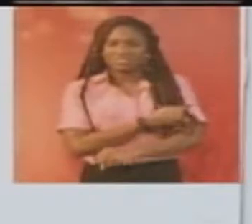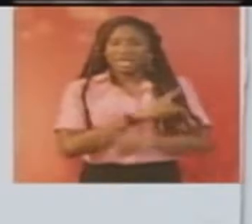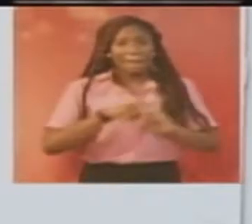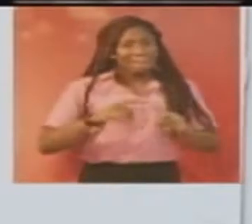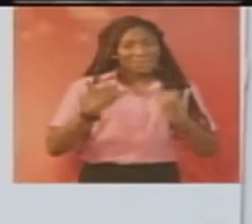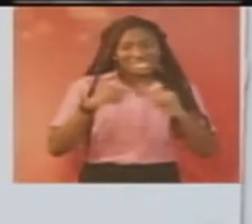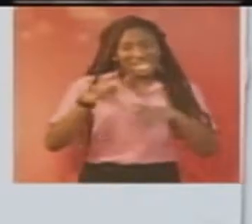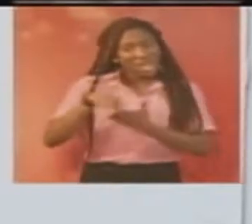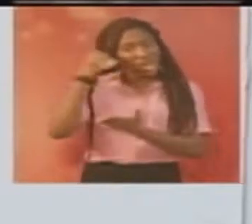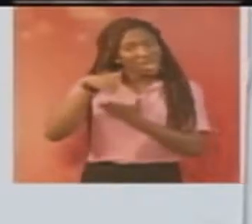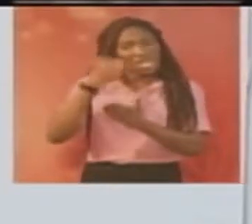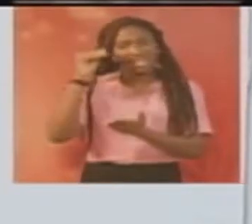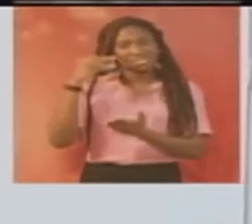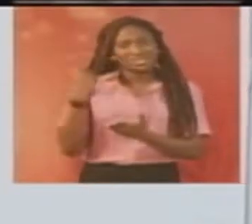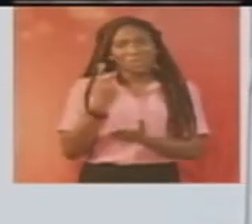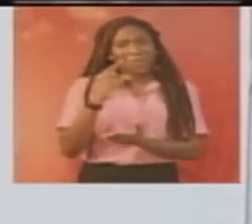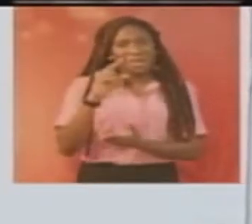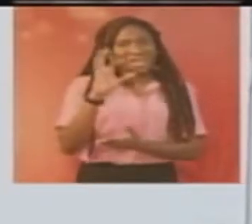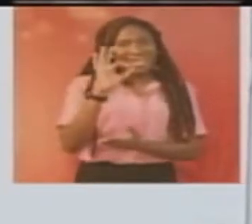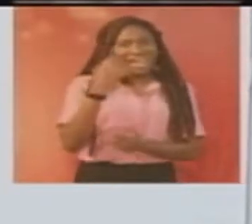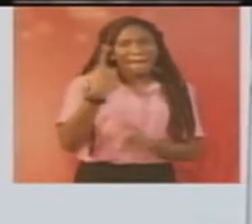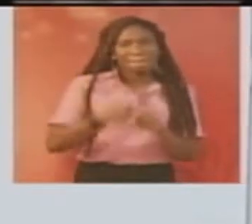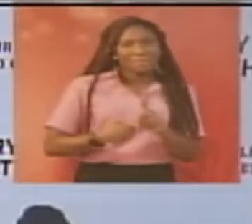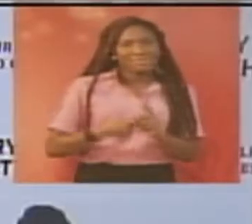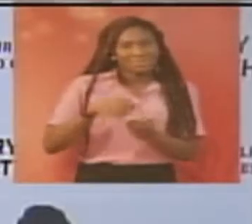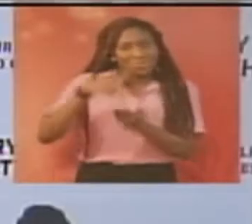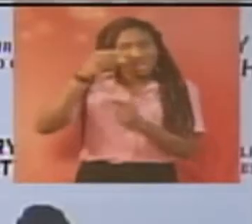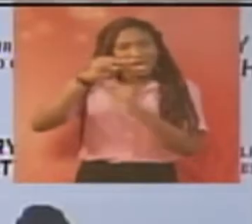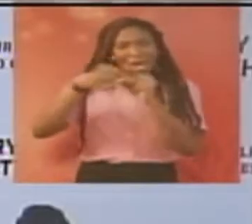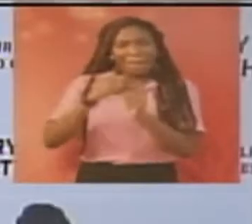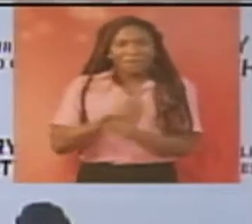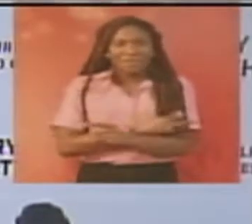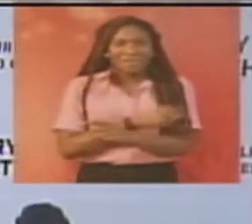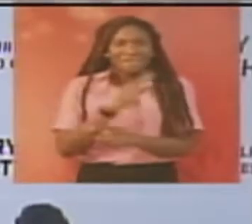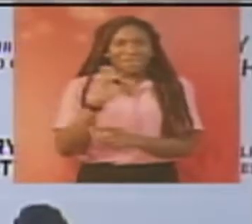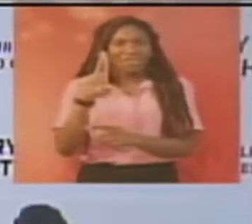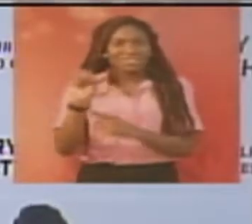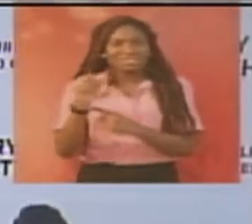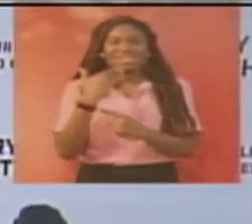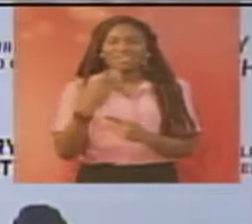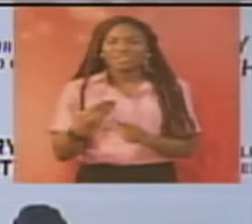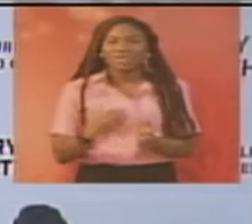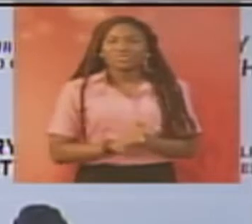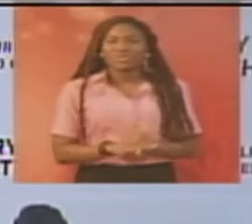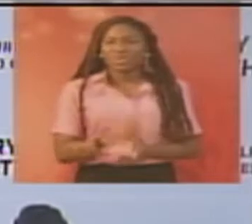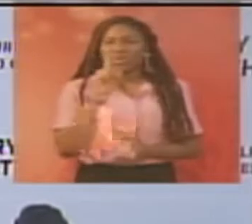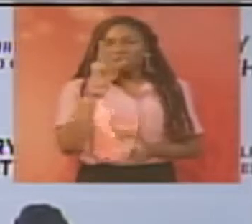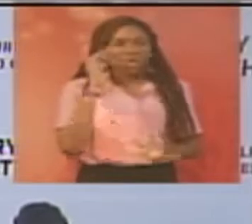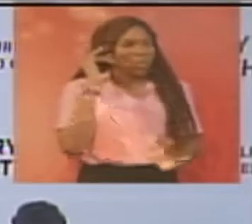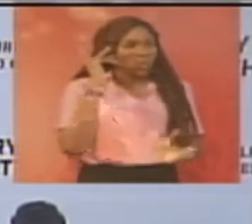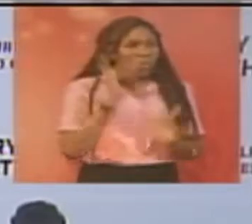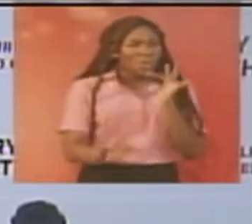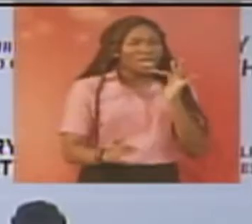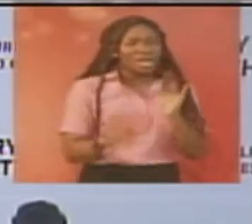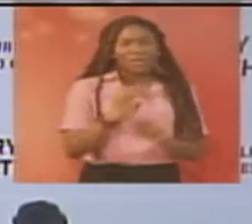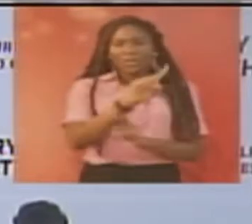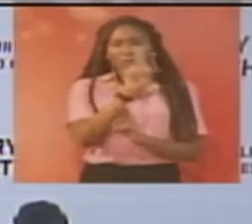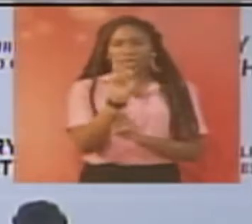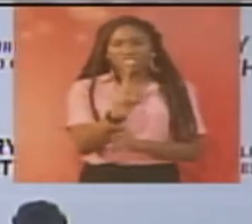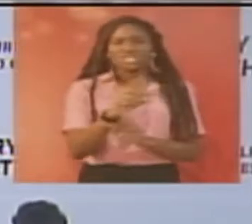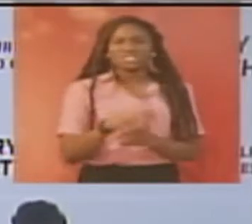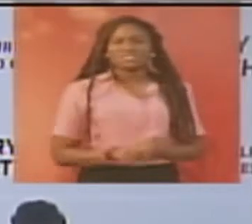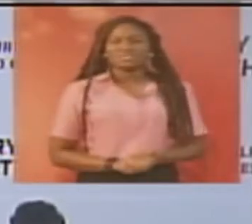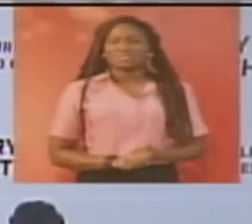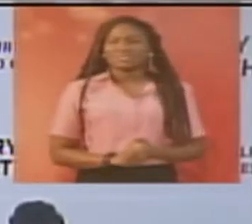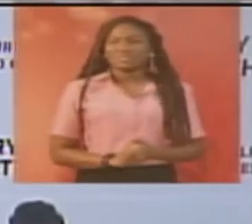for 9 months now. Okay. Thank you, Professor Carrington. We'll take one quick question and the